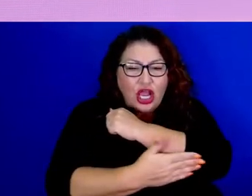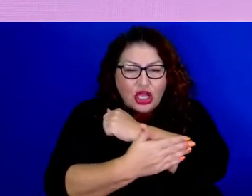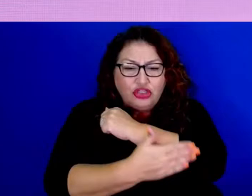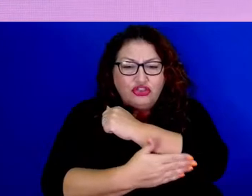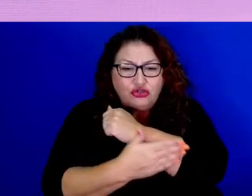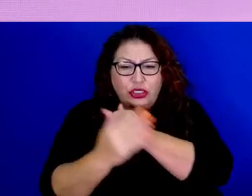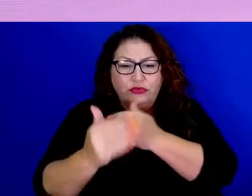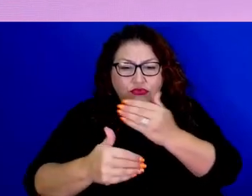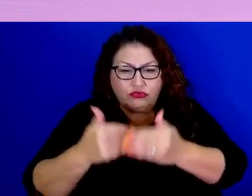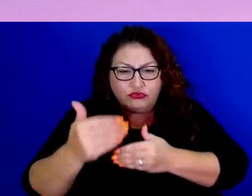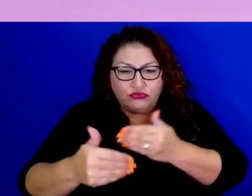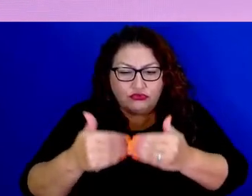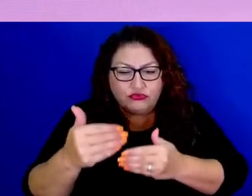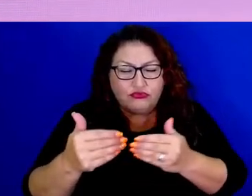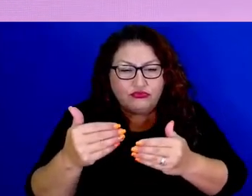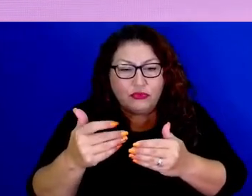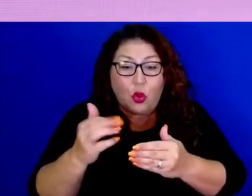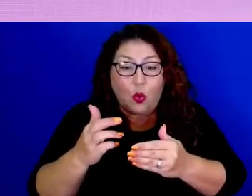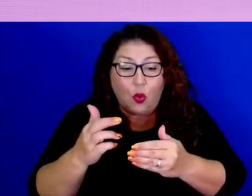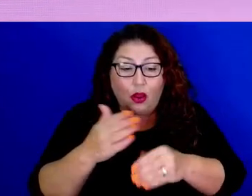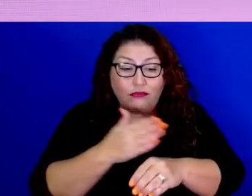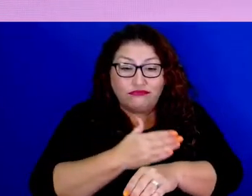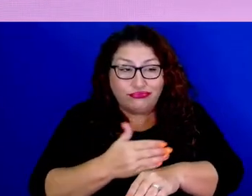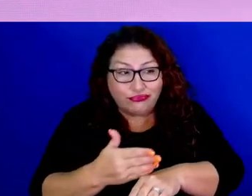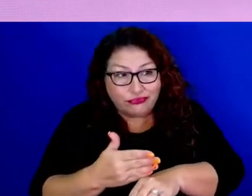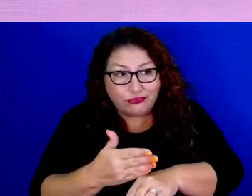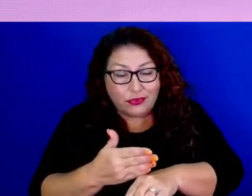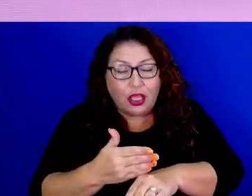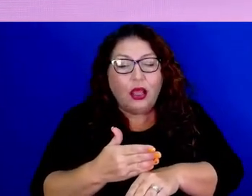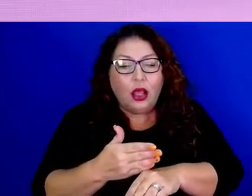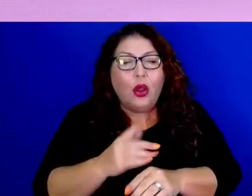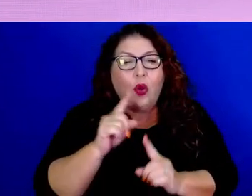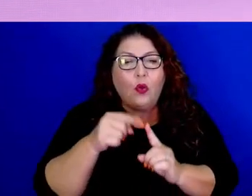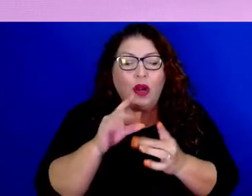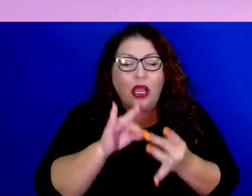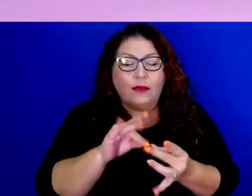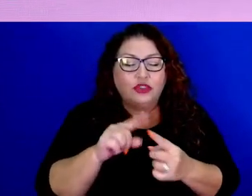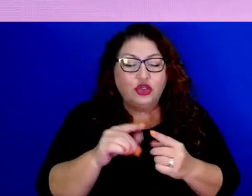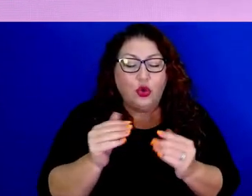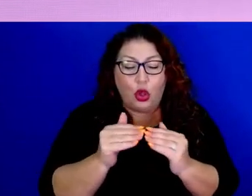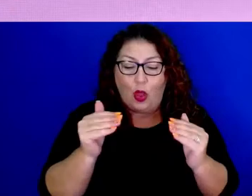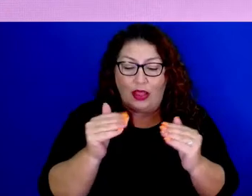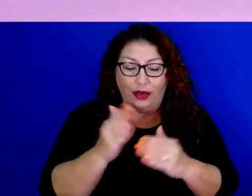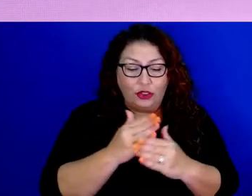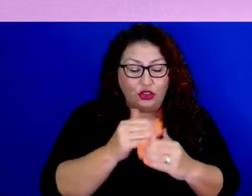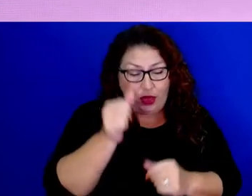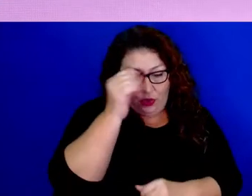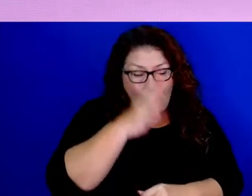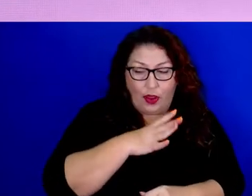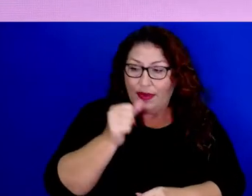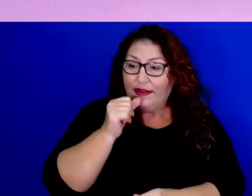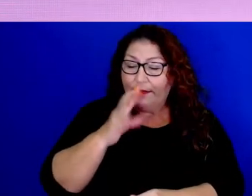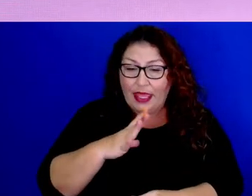indeed regressed, when it comes to equality between women and men in recent history.